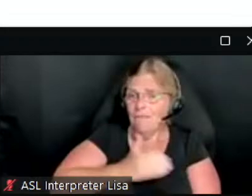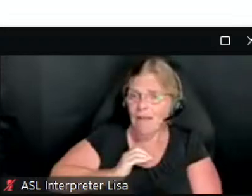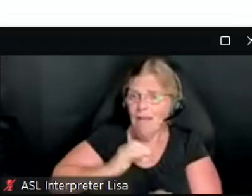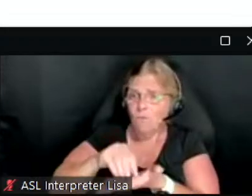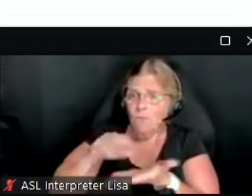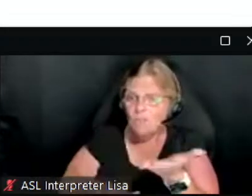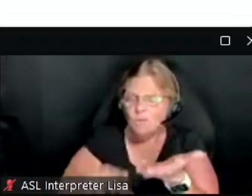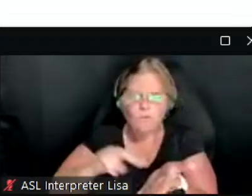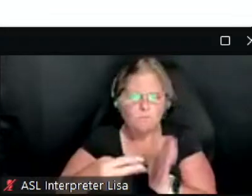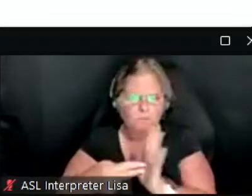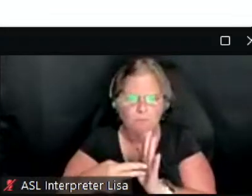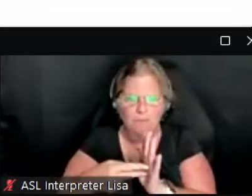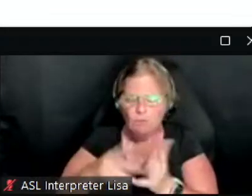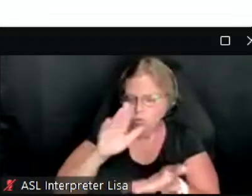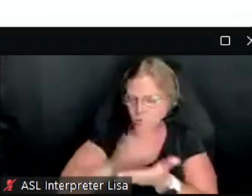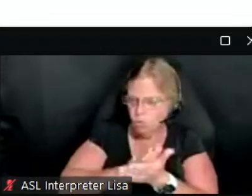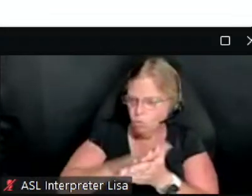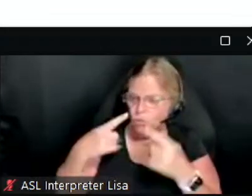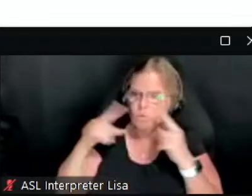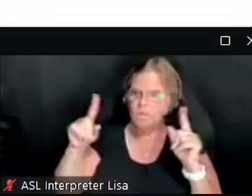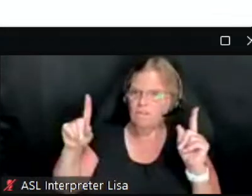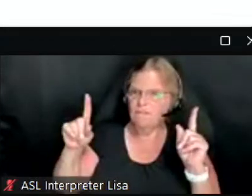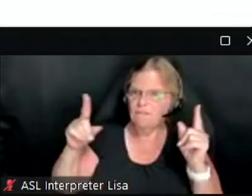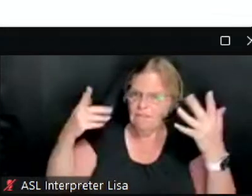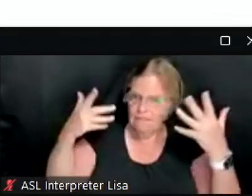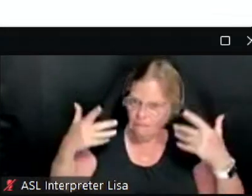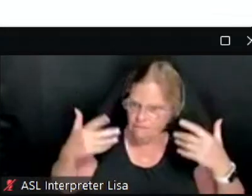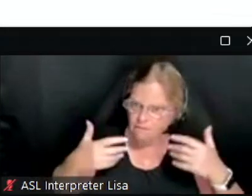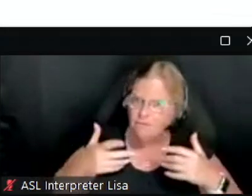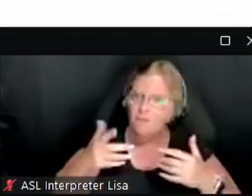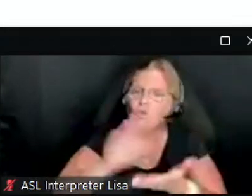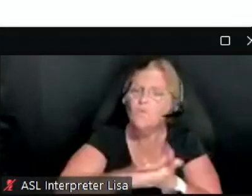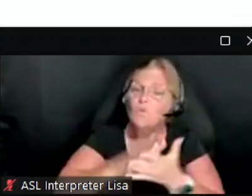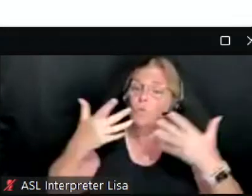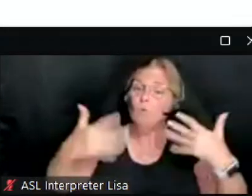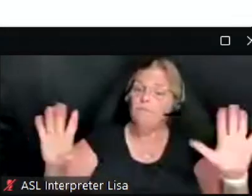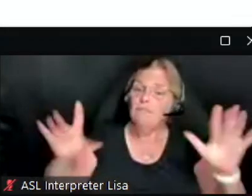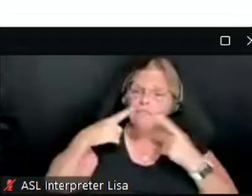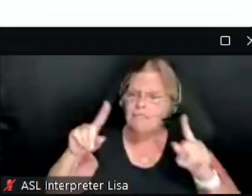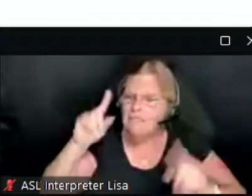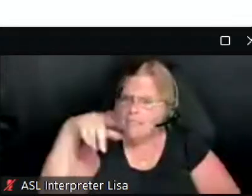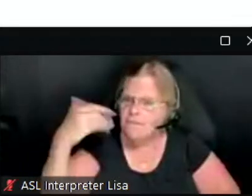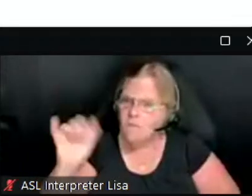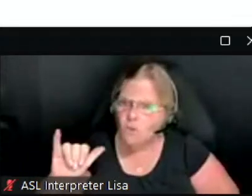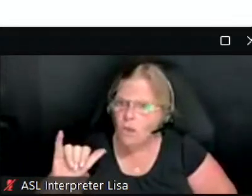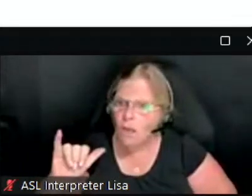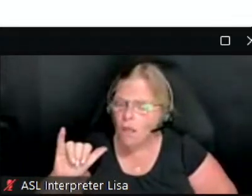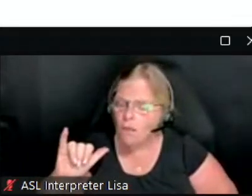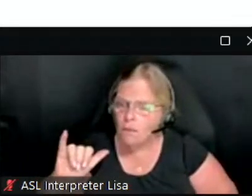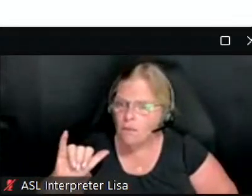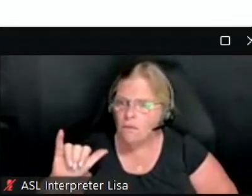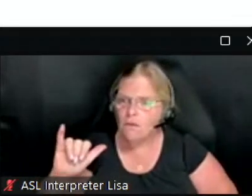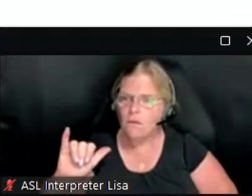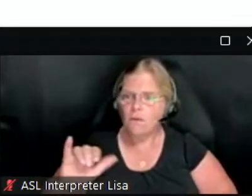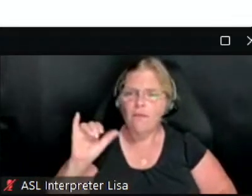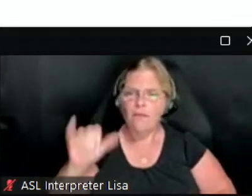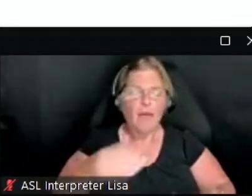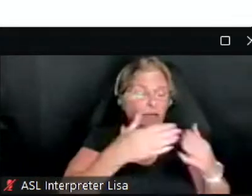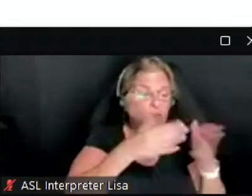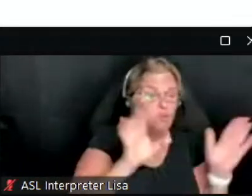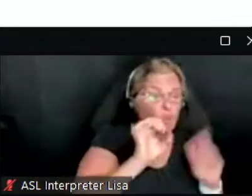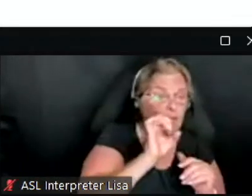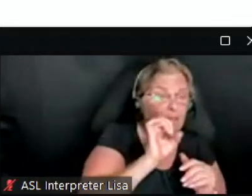post-school success look like? What can it look like? What are the post-school options, so that both the general ed and the